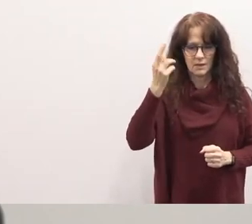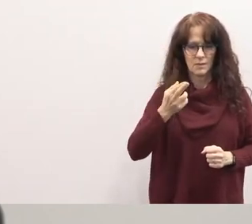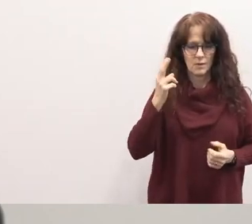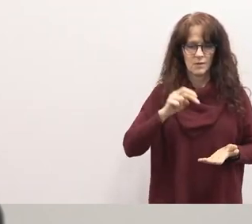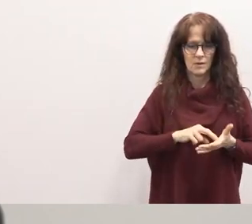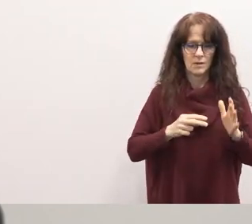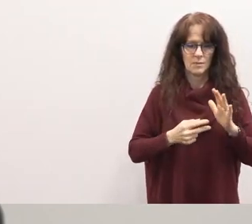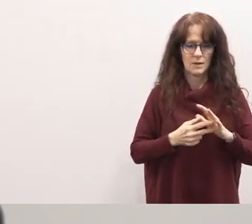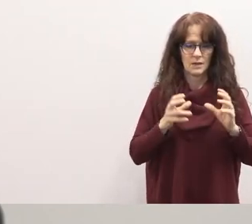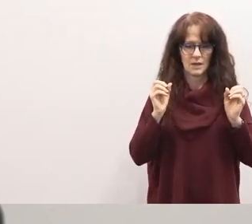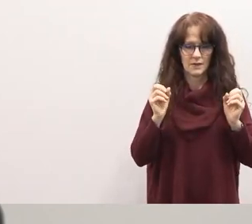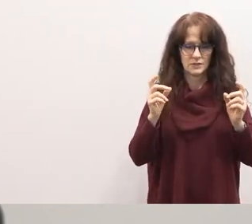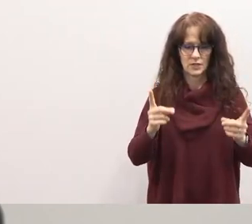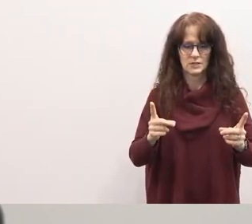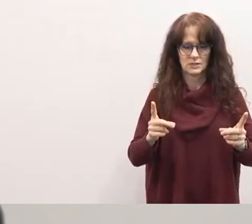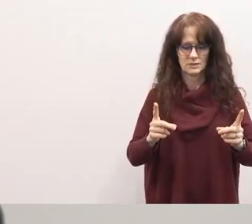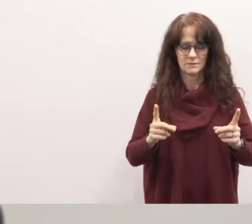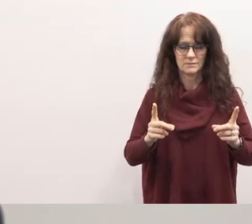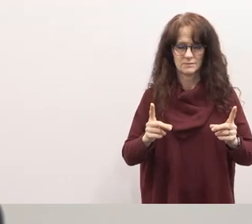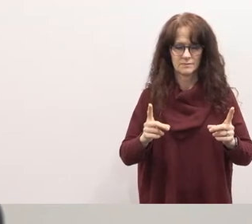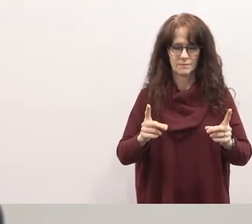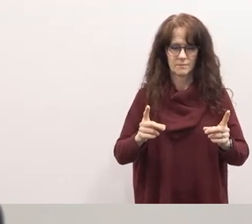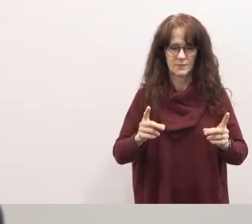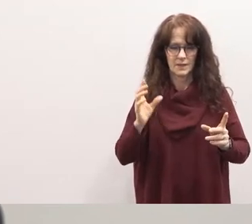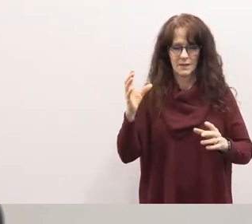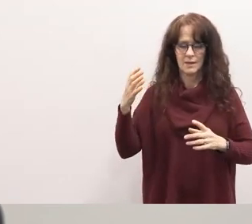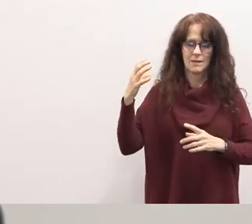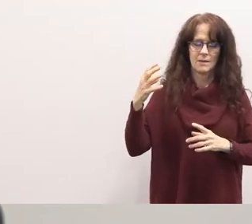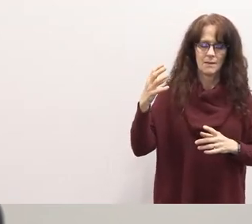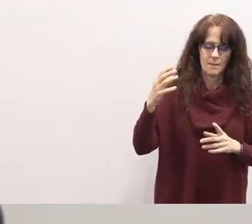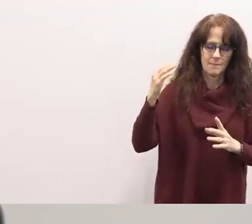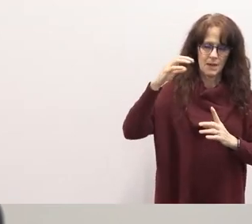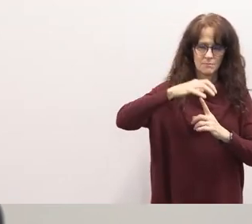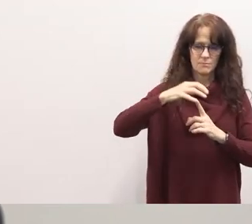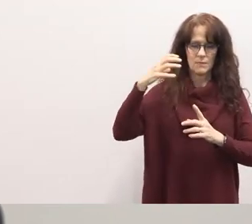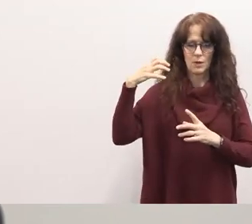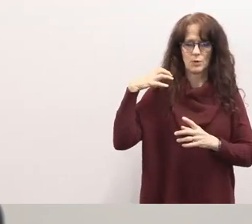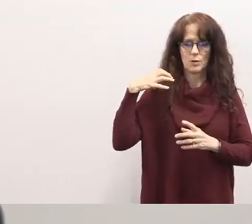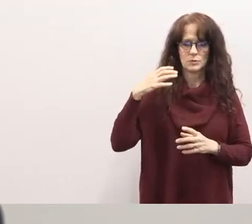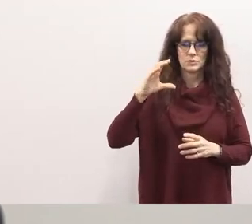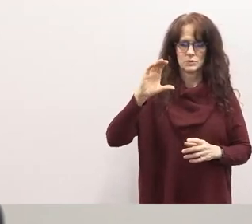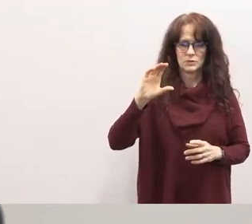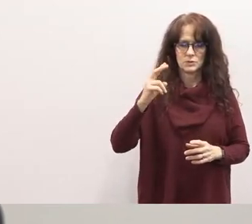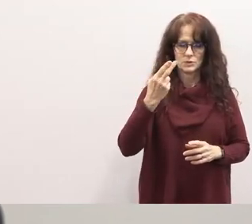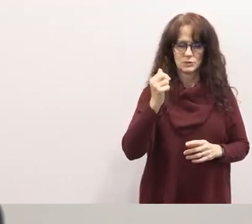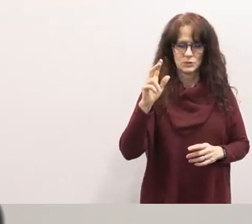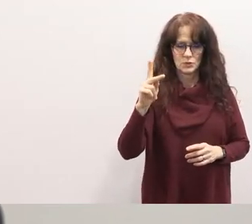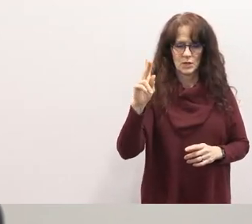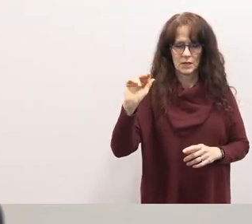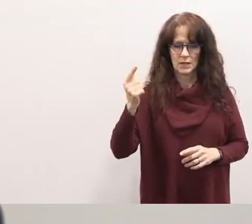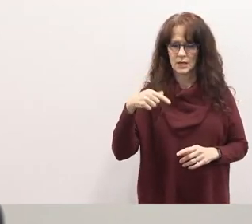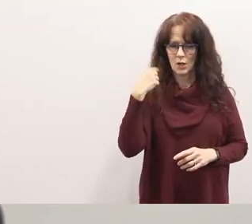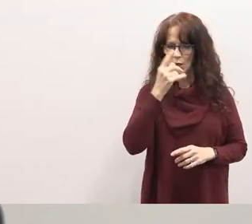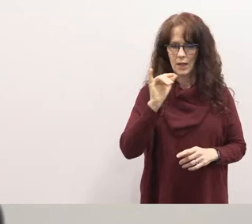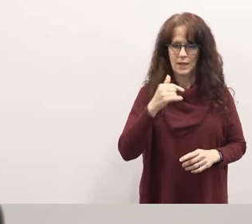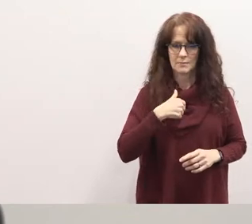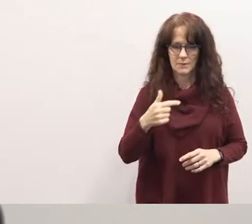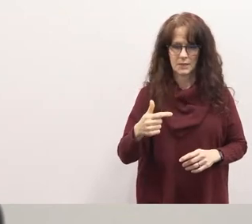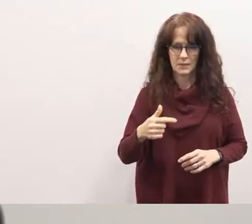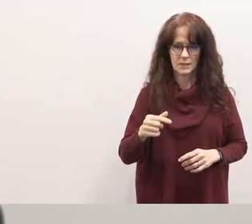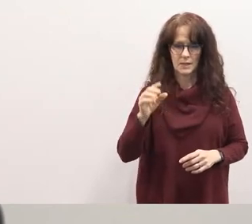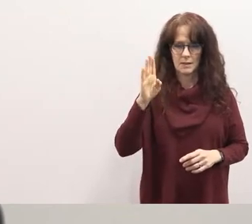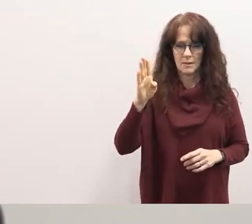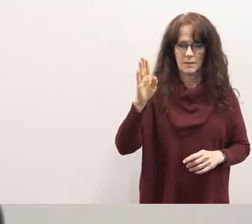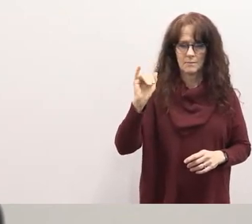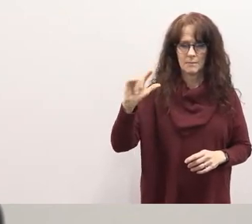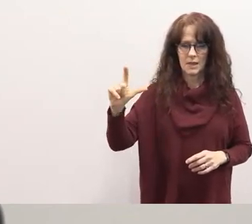meaning of an education. And that was my head coach, Chuck Kane, who did not look like me. And then all of you know Mr. Bill Barnes,